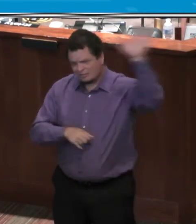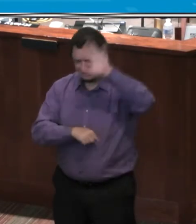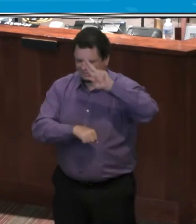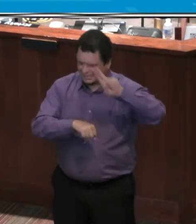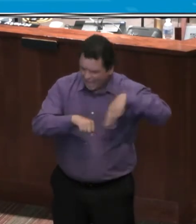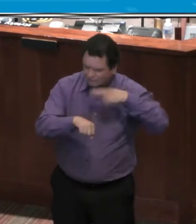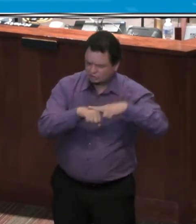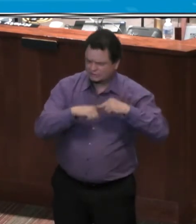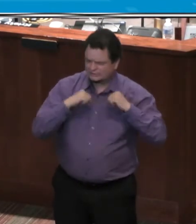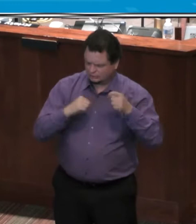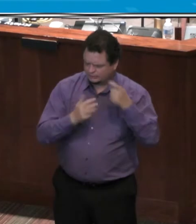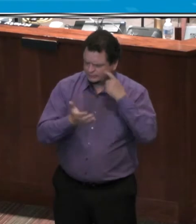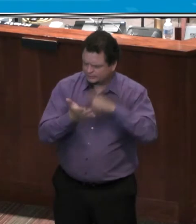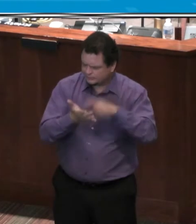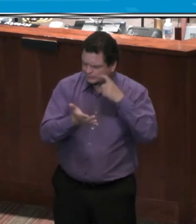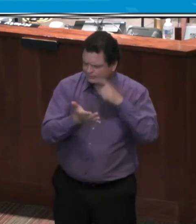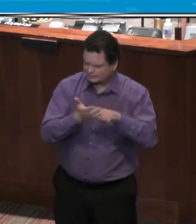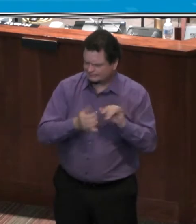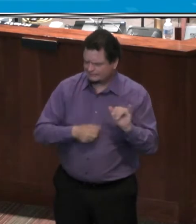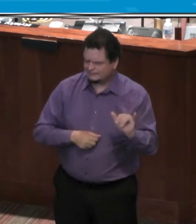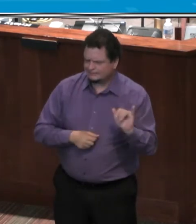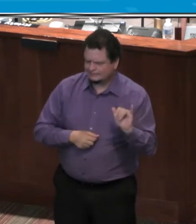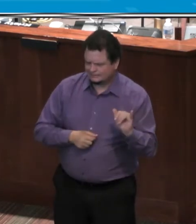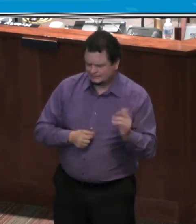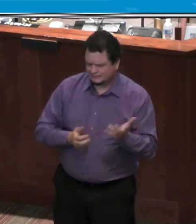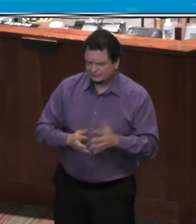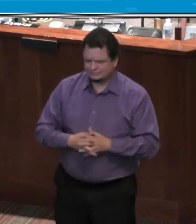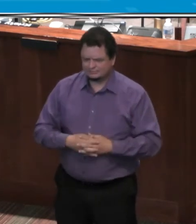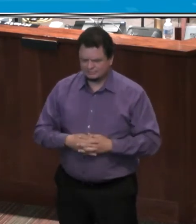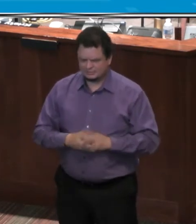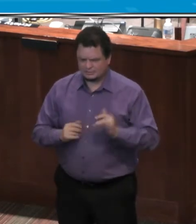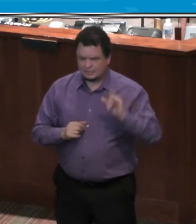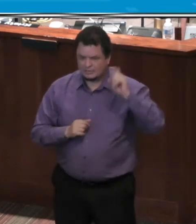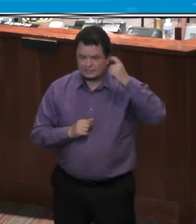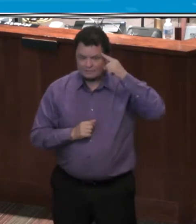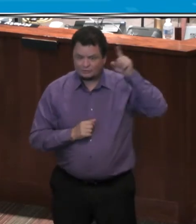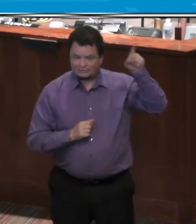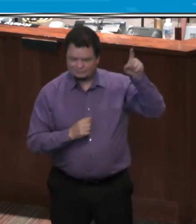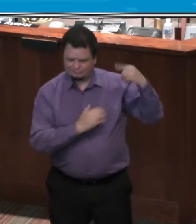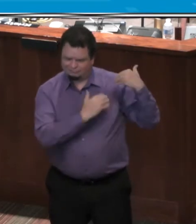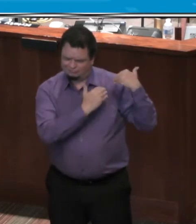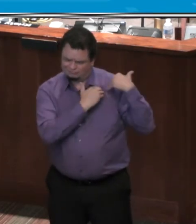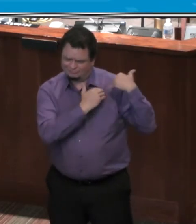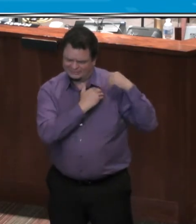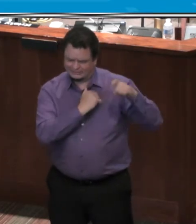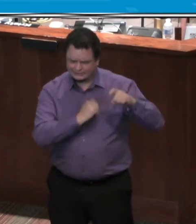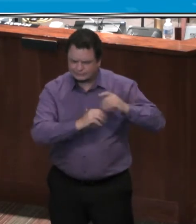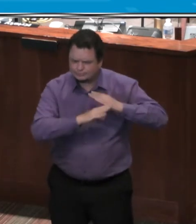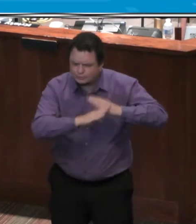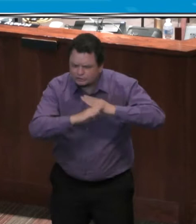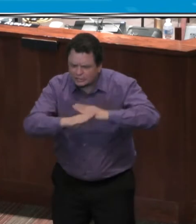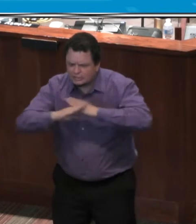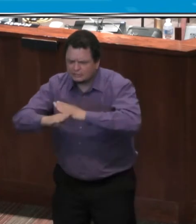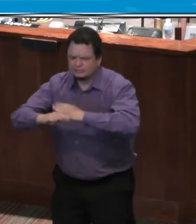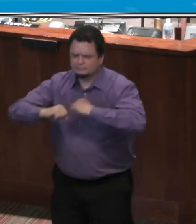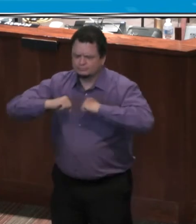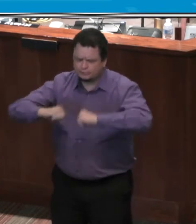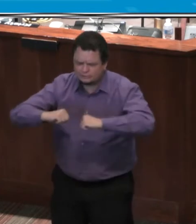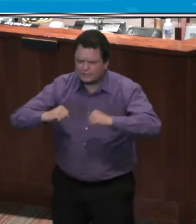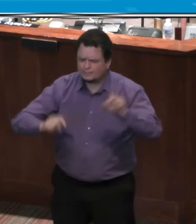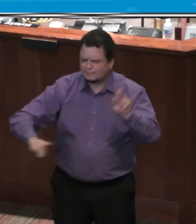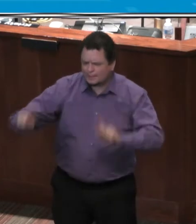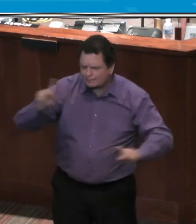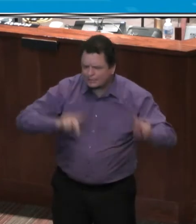its citizens, and I would include health and safety. So we in public health are part of a bigger team. And